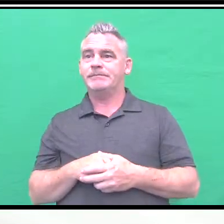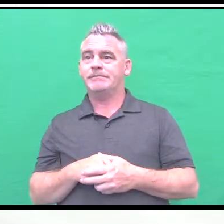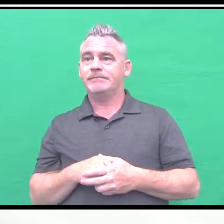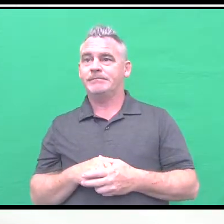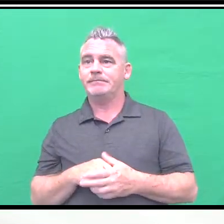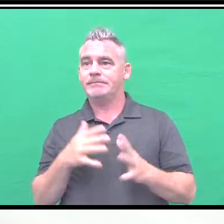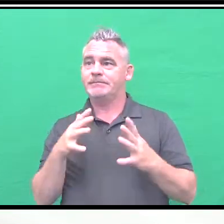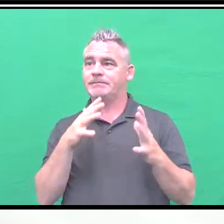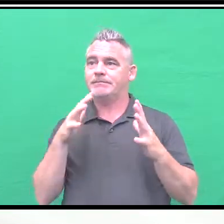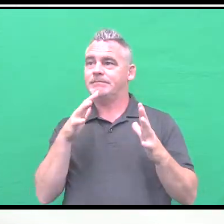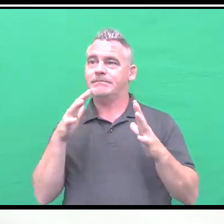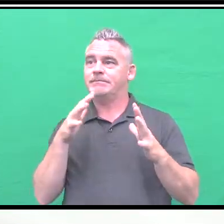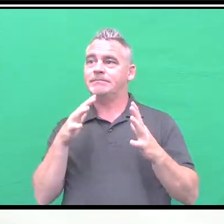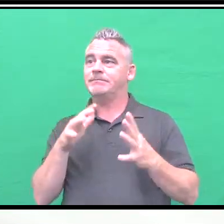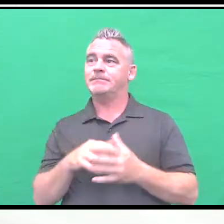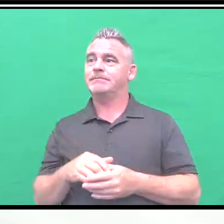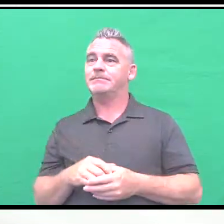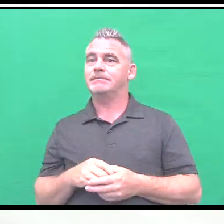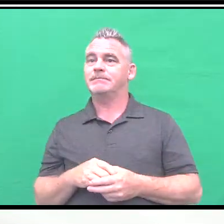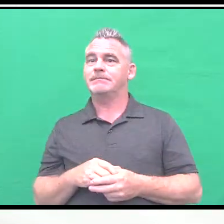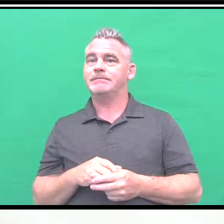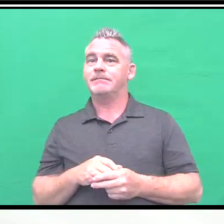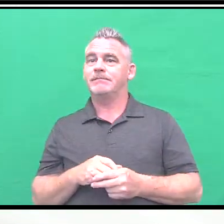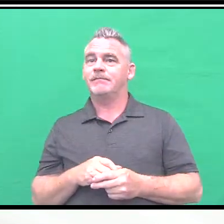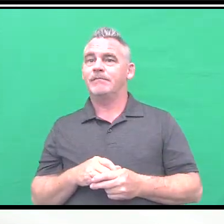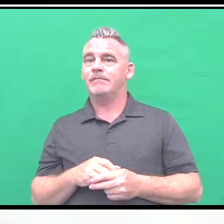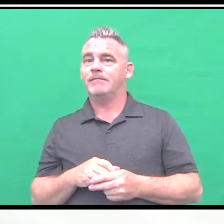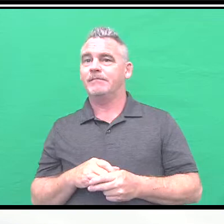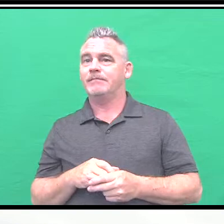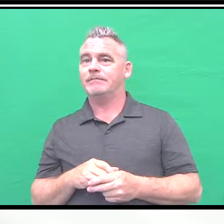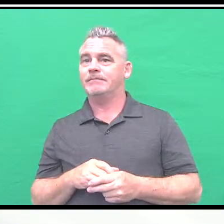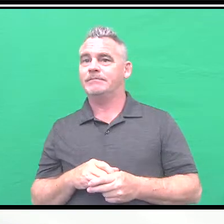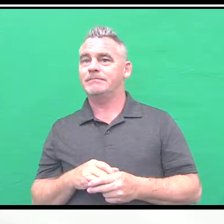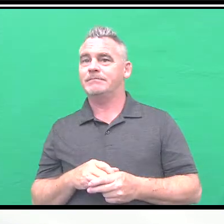You want to read this one? I'm good. This is working. Okay.